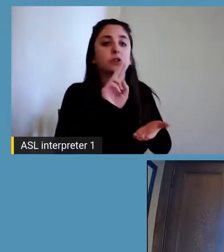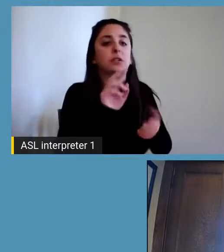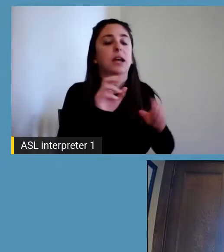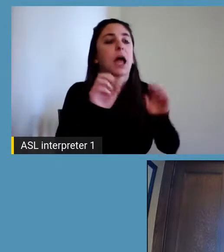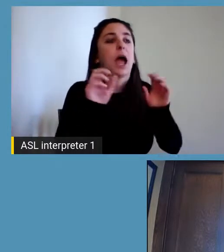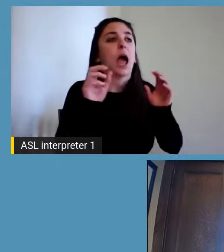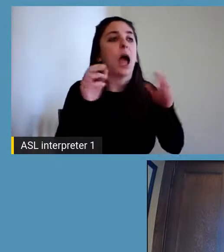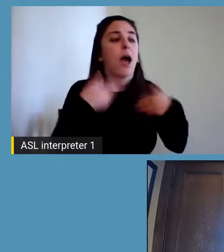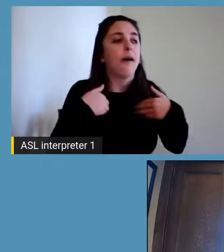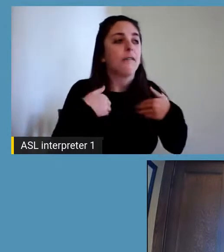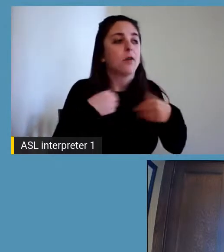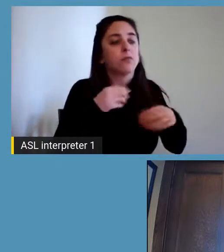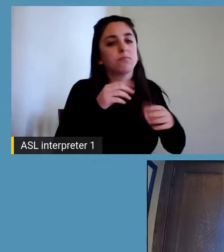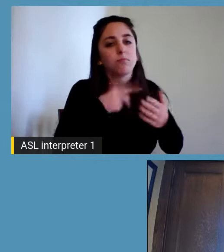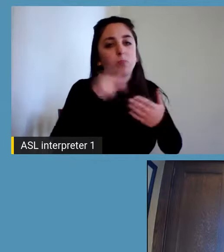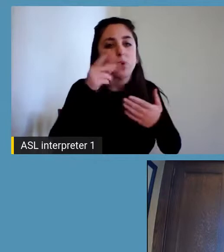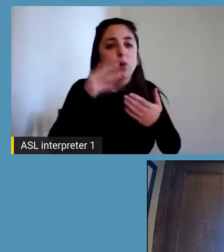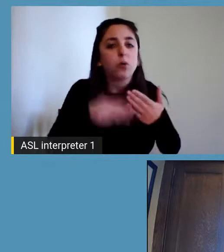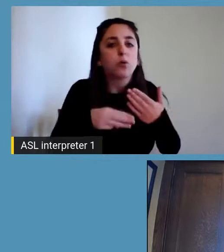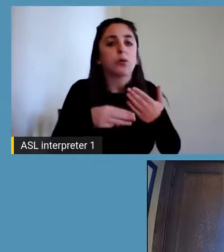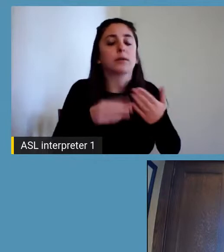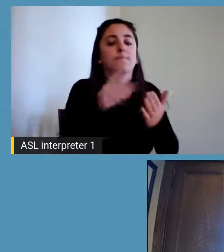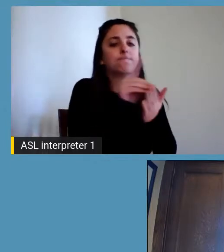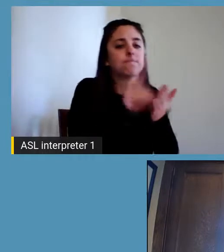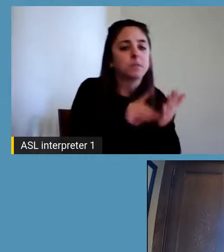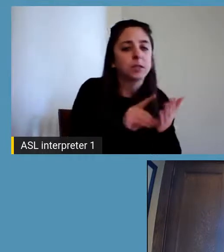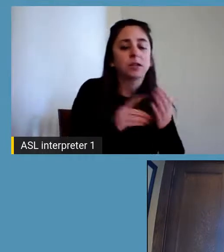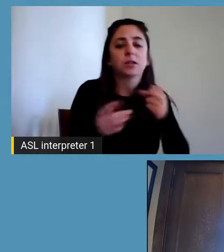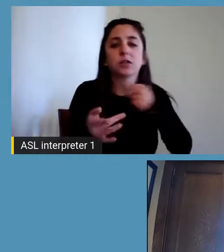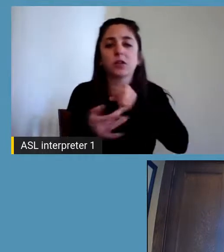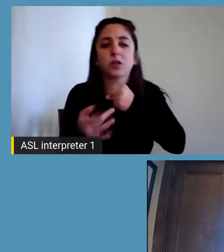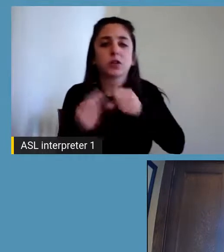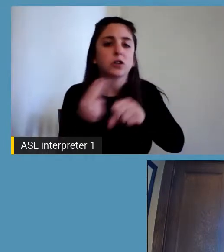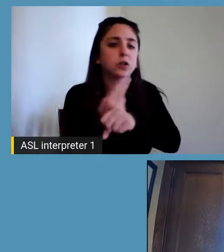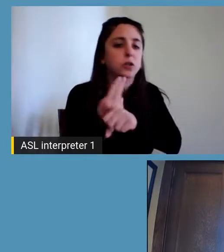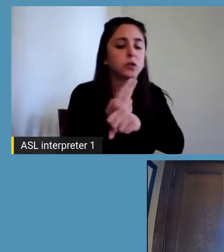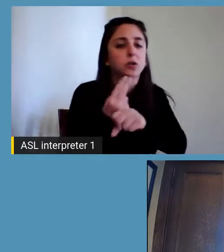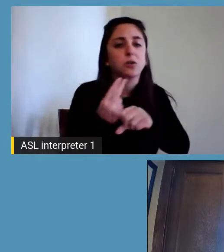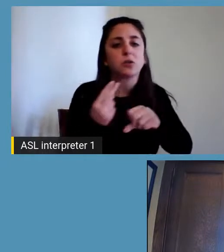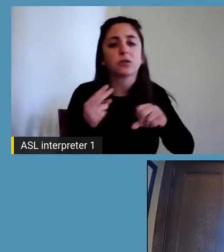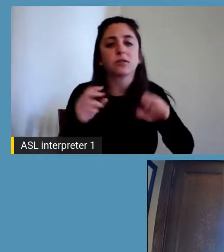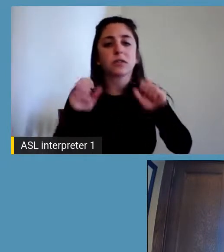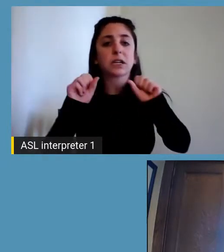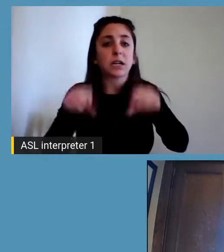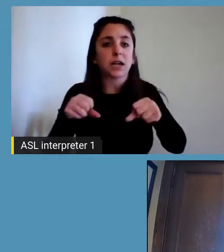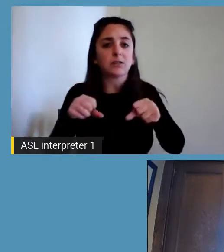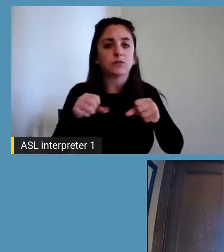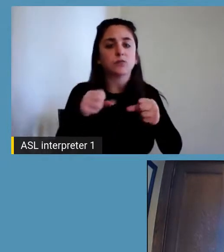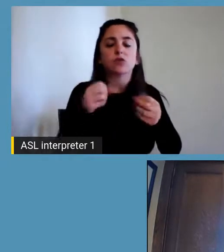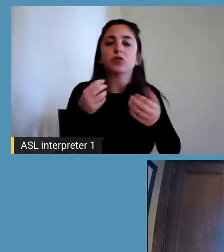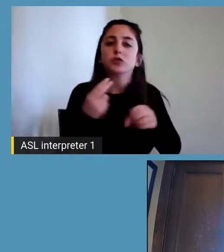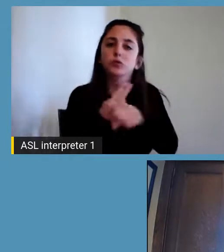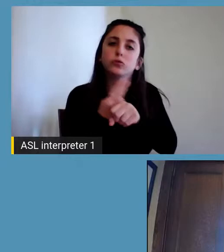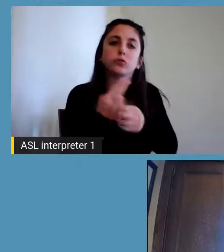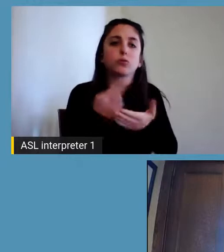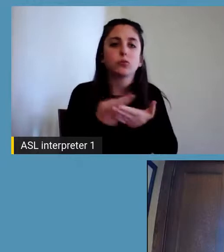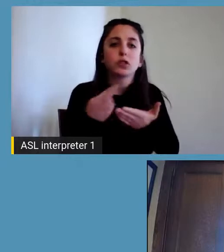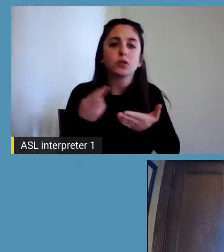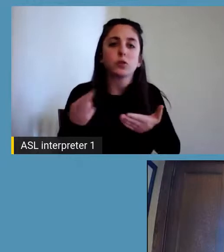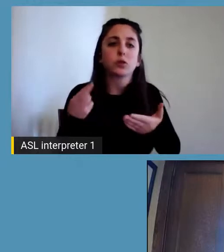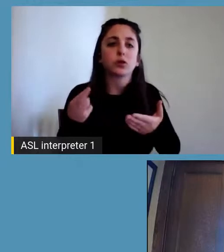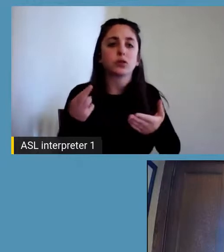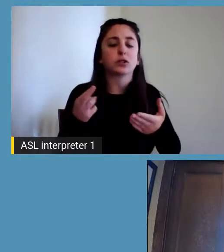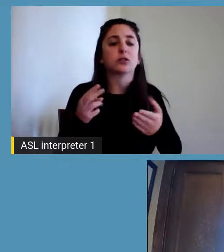the pipeline in both the design area and the technology area that would possibly be resources for the museum field